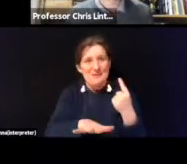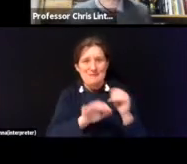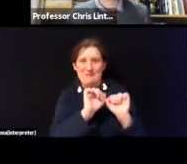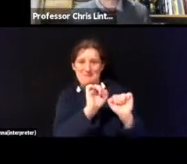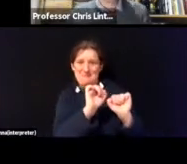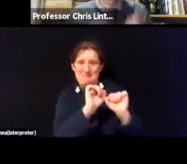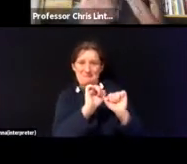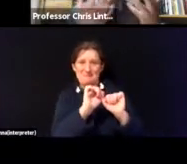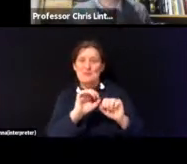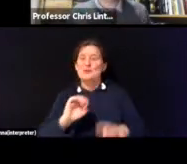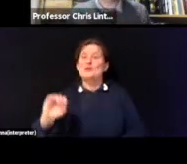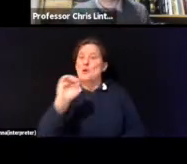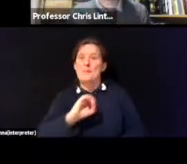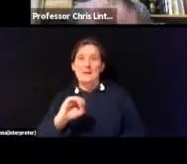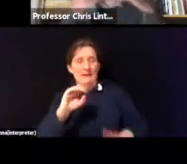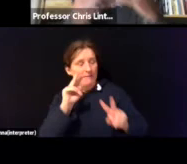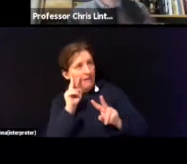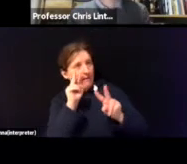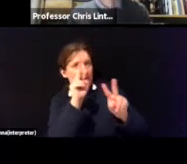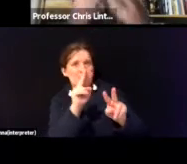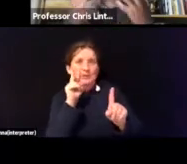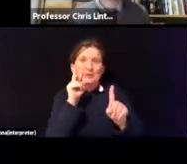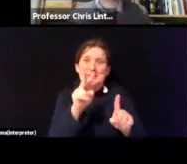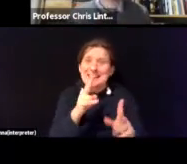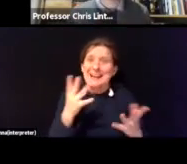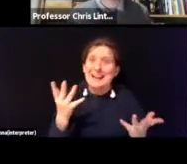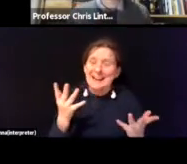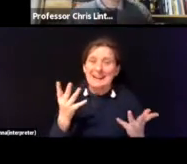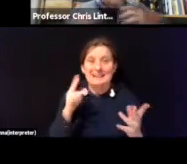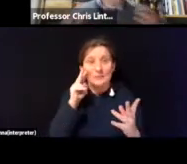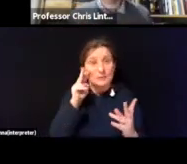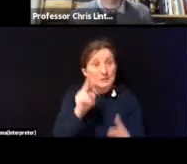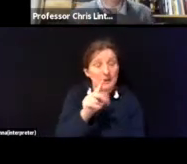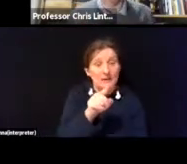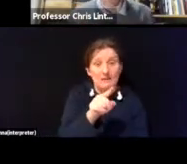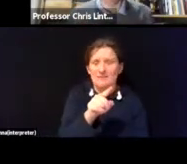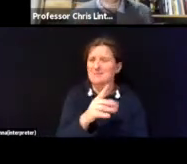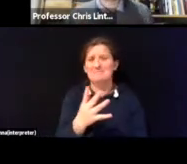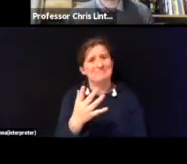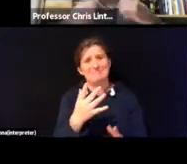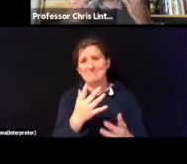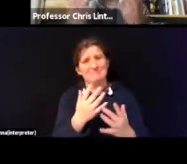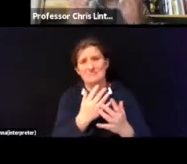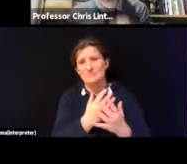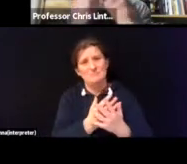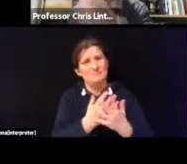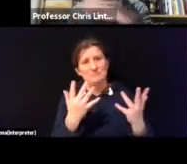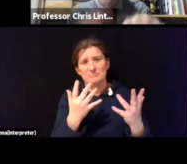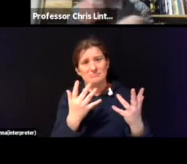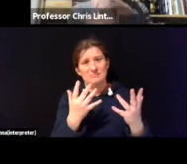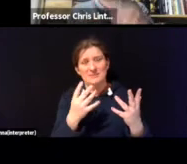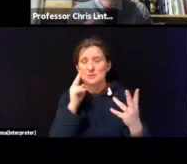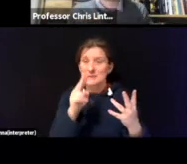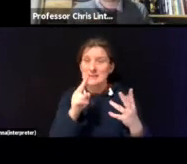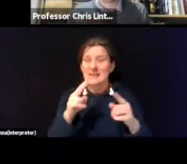Large Telescope. And what you're seeing here is something that you've seen an animation of hundreds of times. So you've seen the animation of